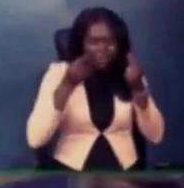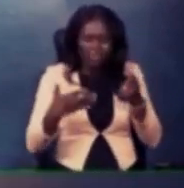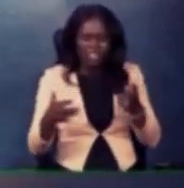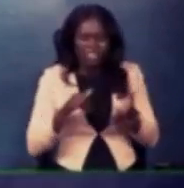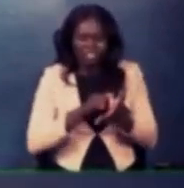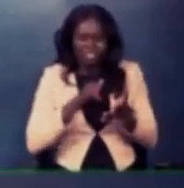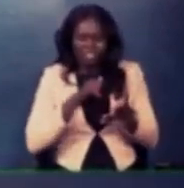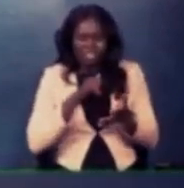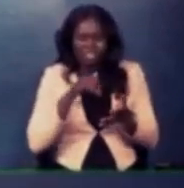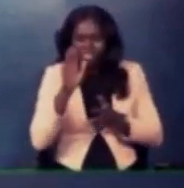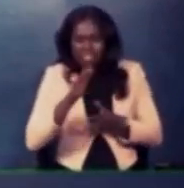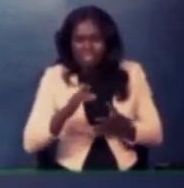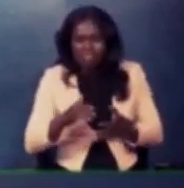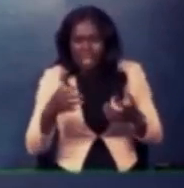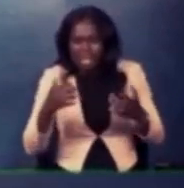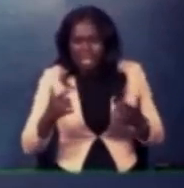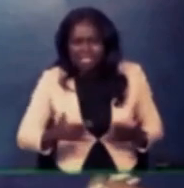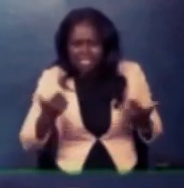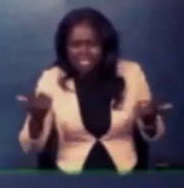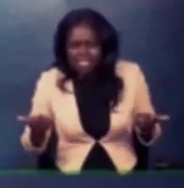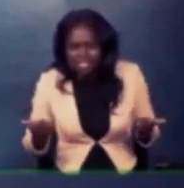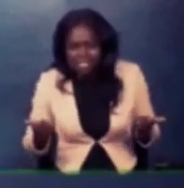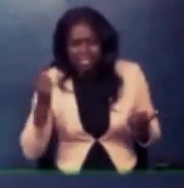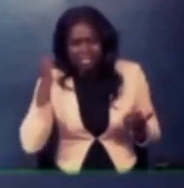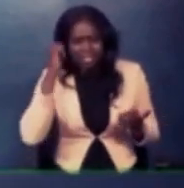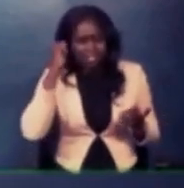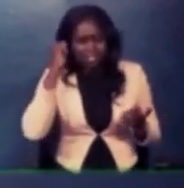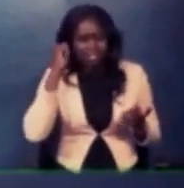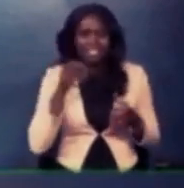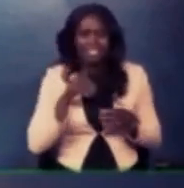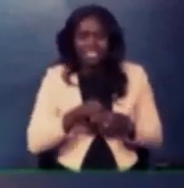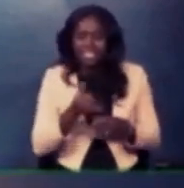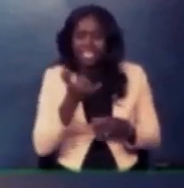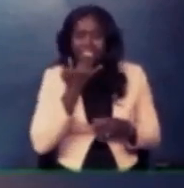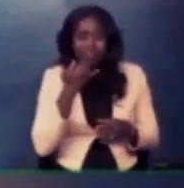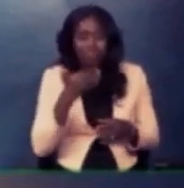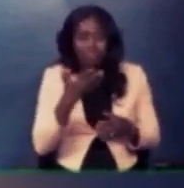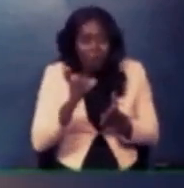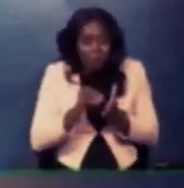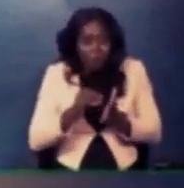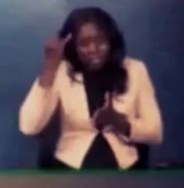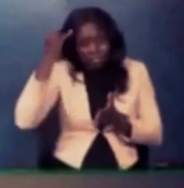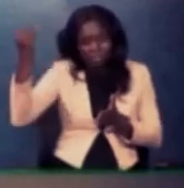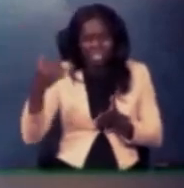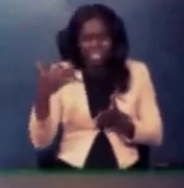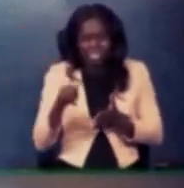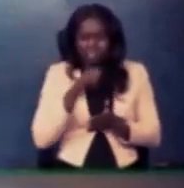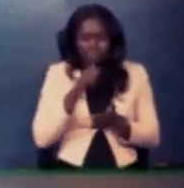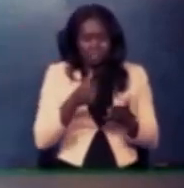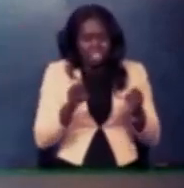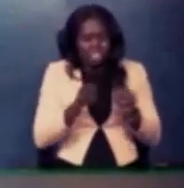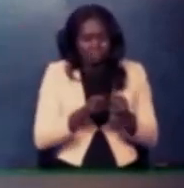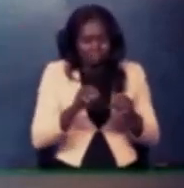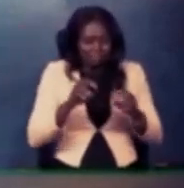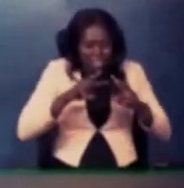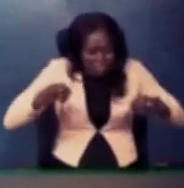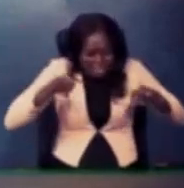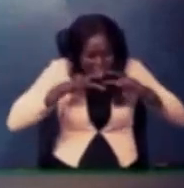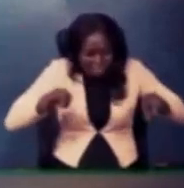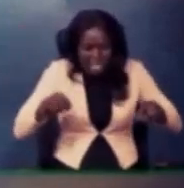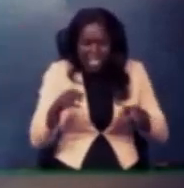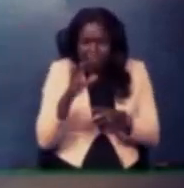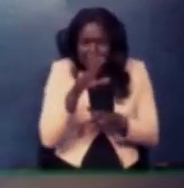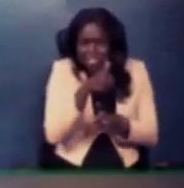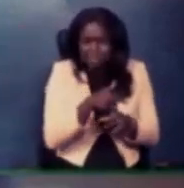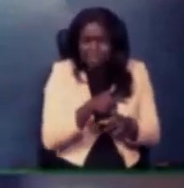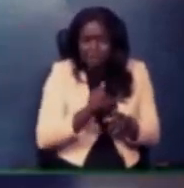took action after the error of their imagination. They did not even verify. They just concluded that